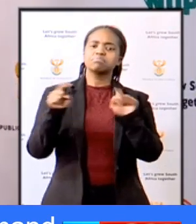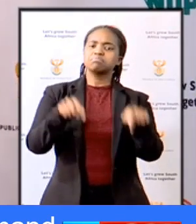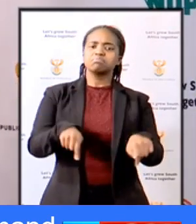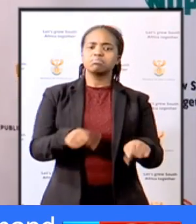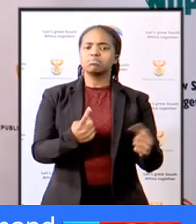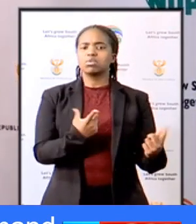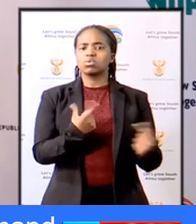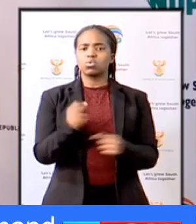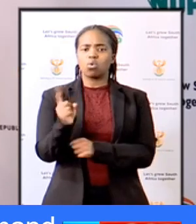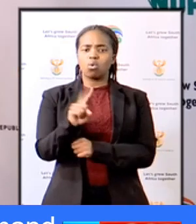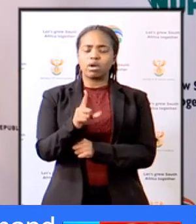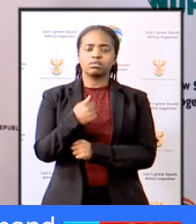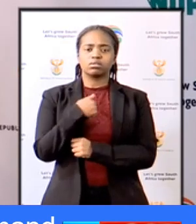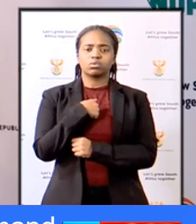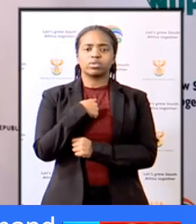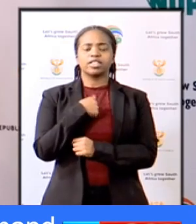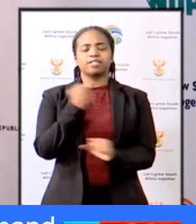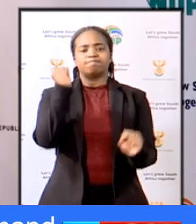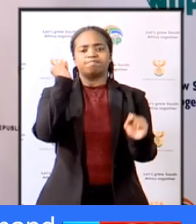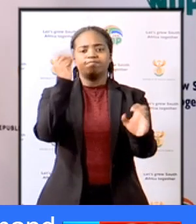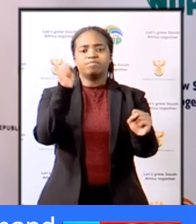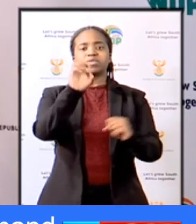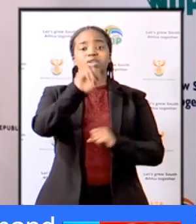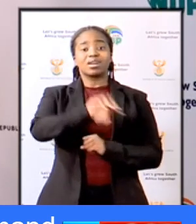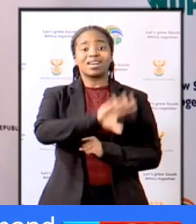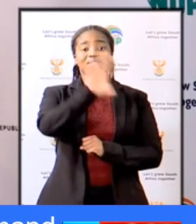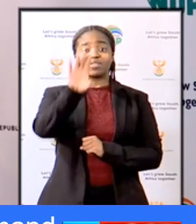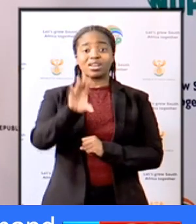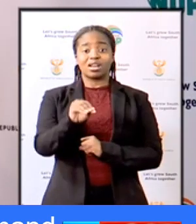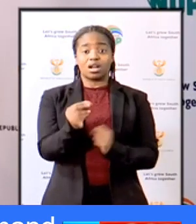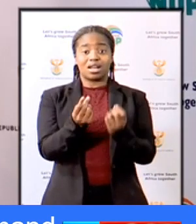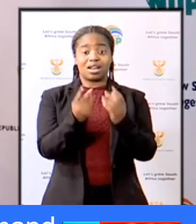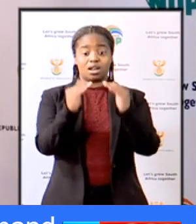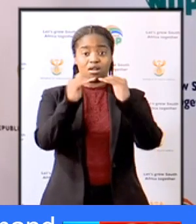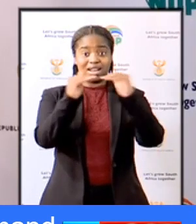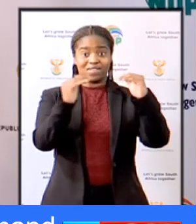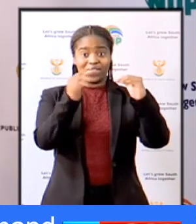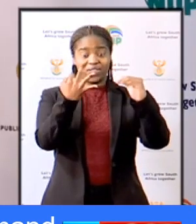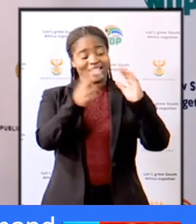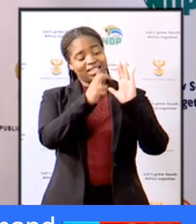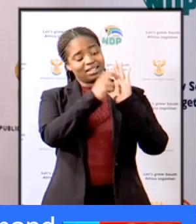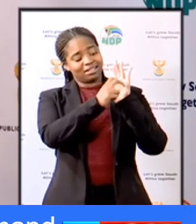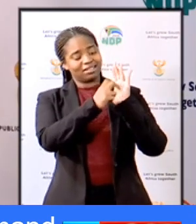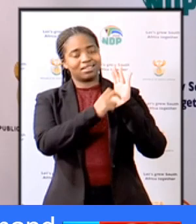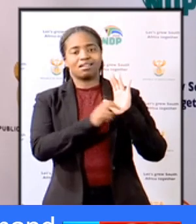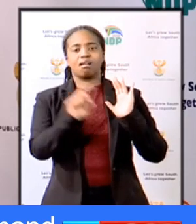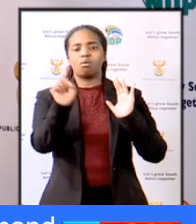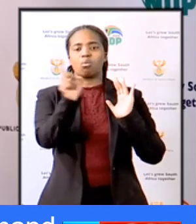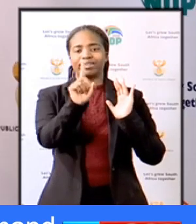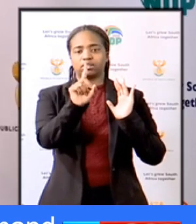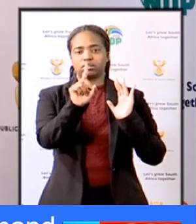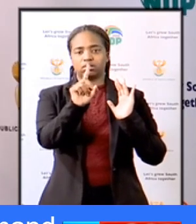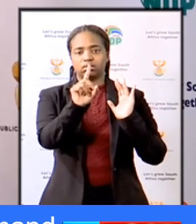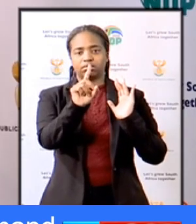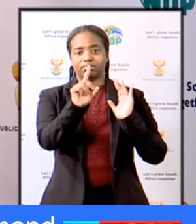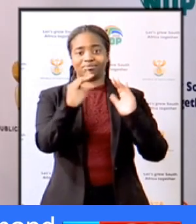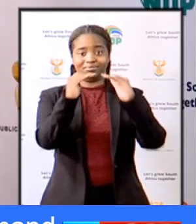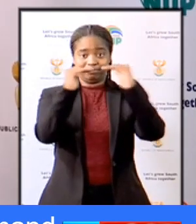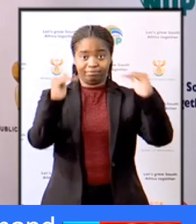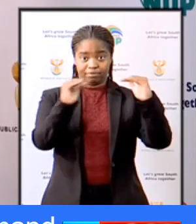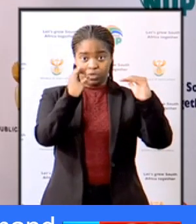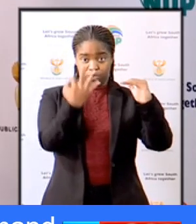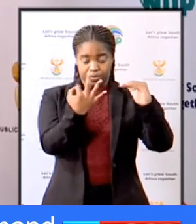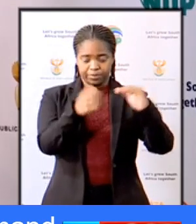appraise the whole of South Africa what are the regulations that will apply under alert level